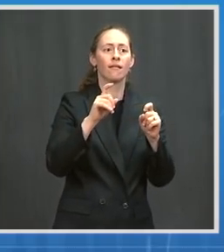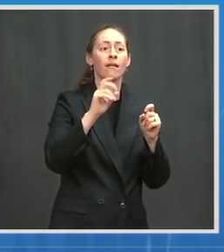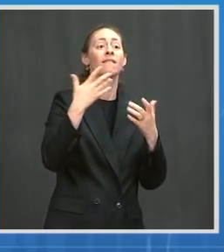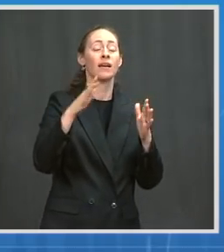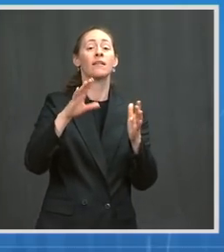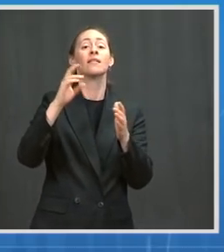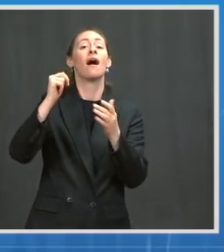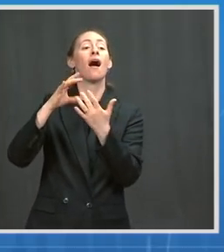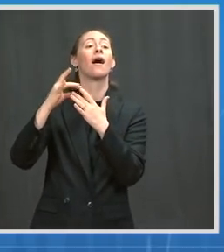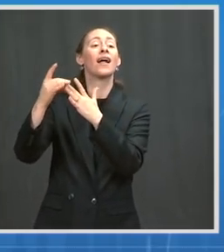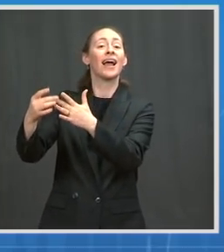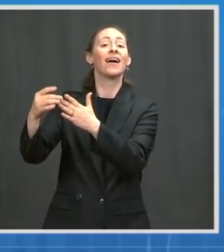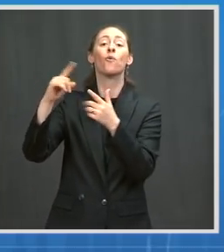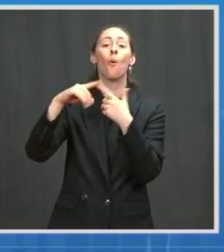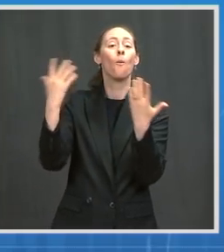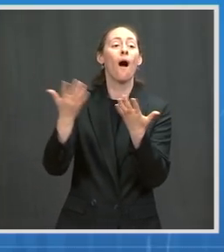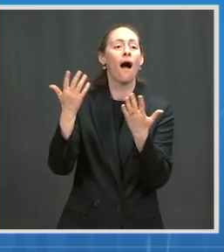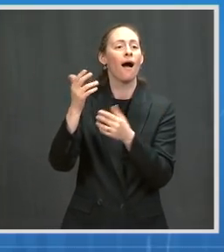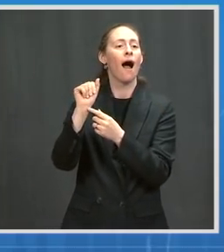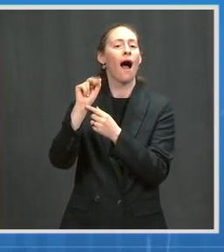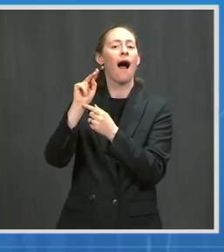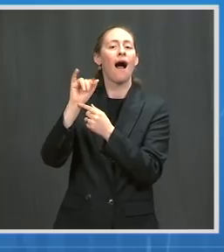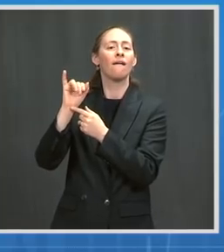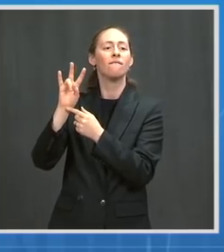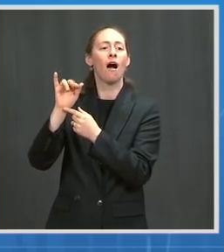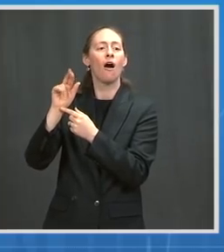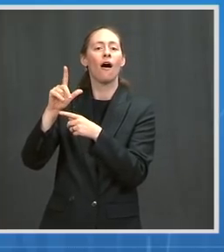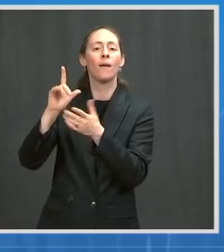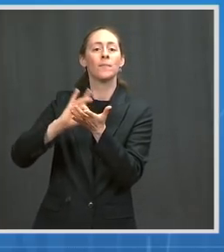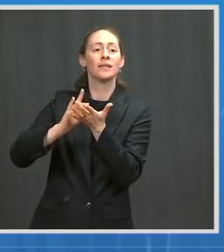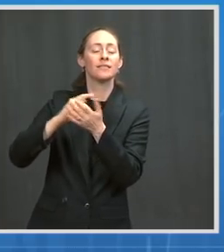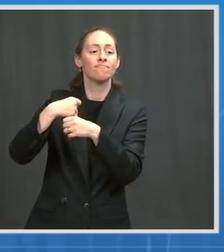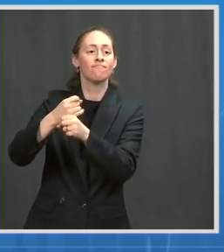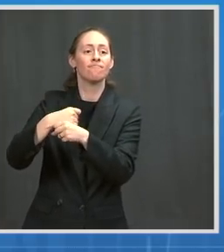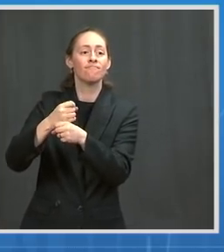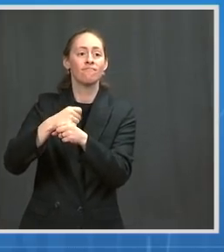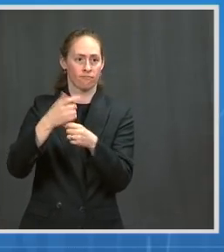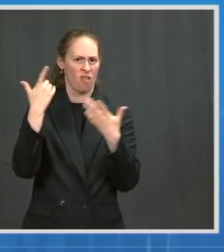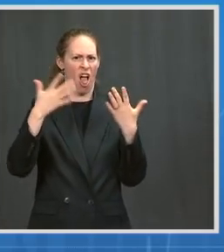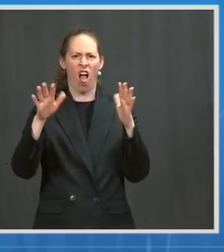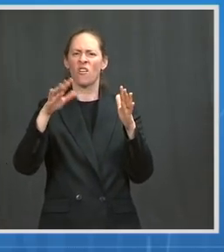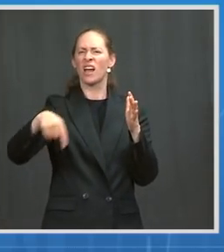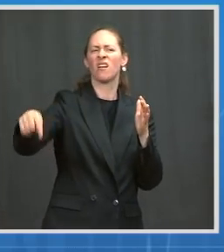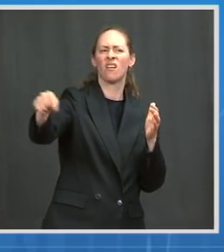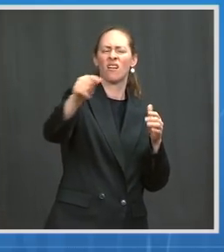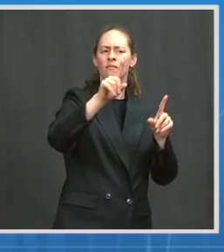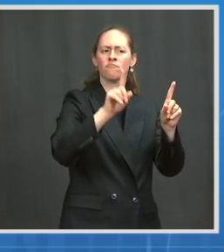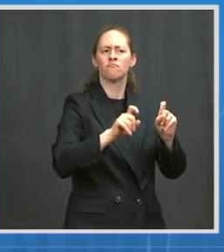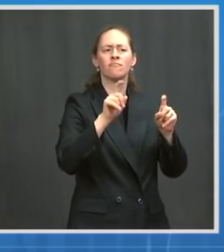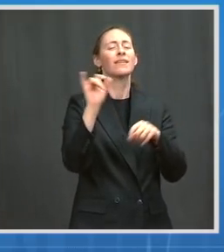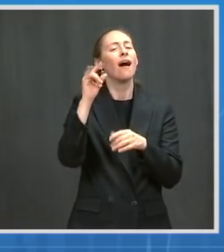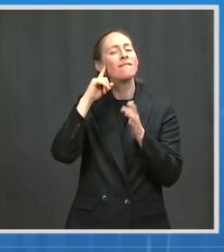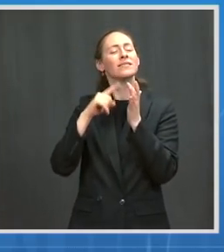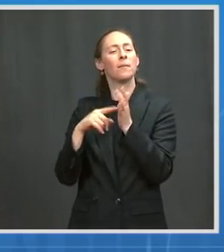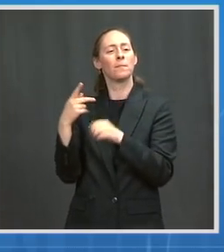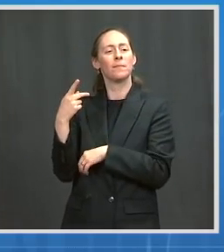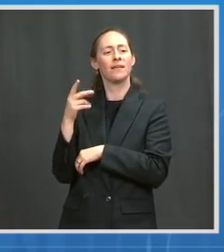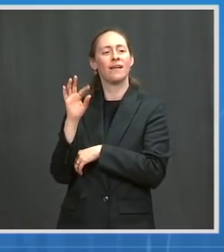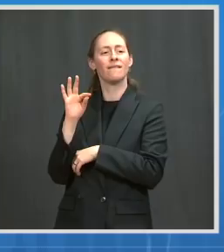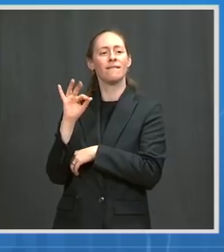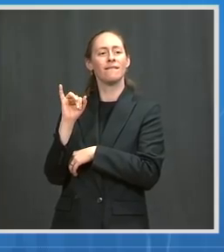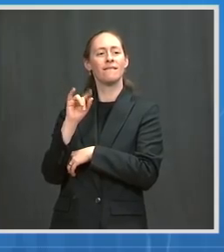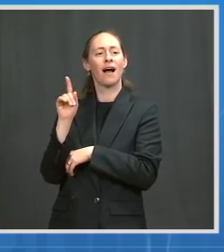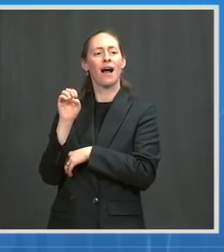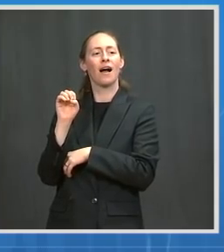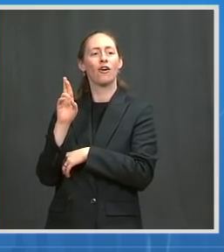various stages of development, including clinical trial. Things like the Pfizer protease inhibitor, the